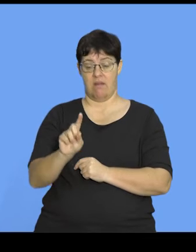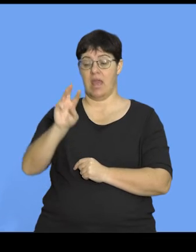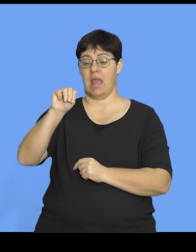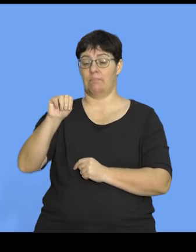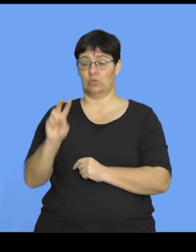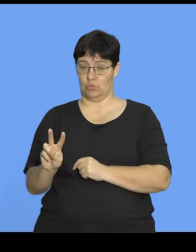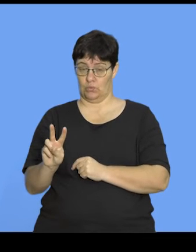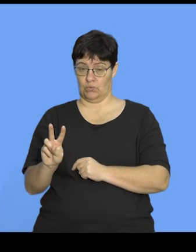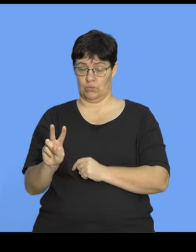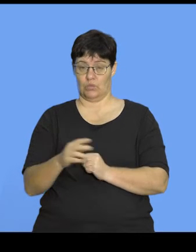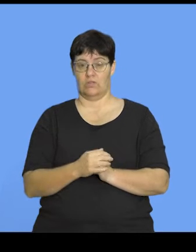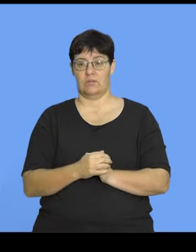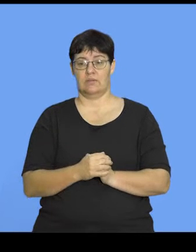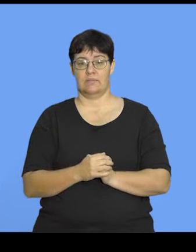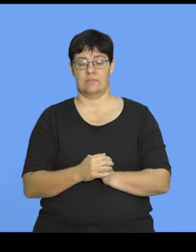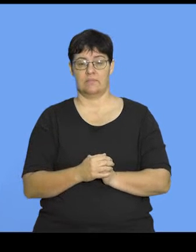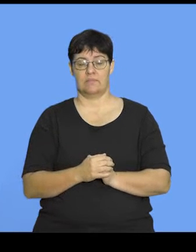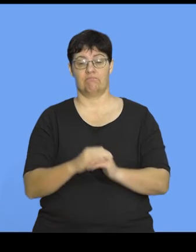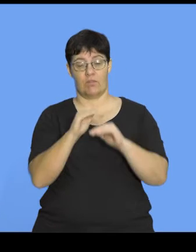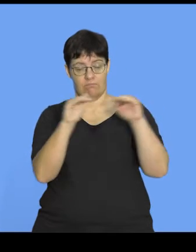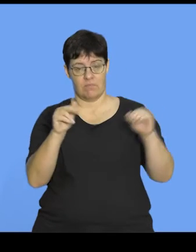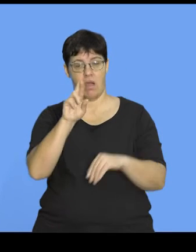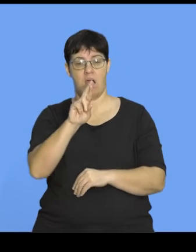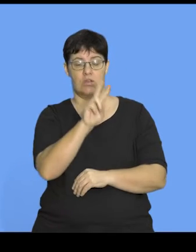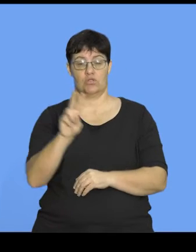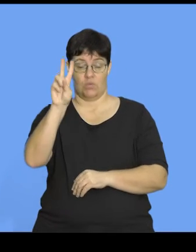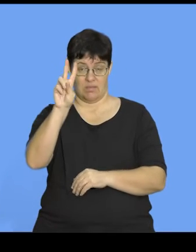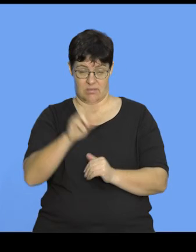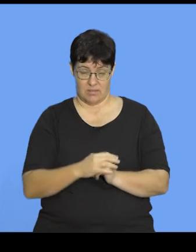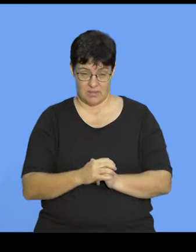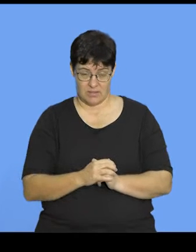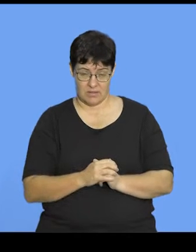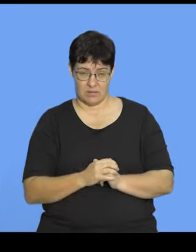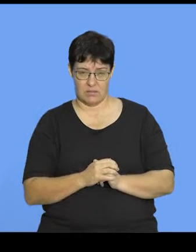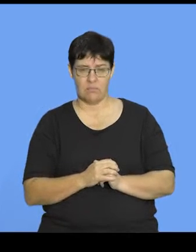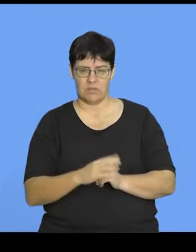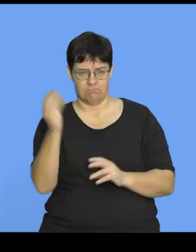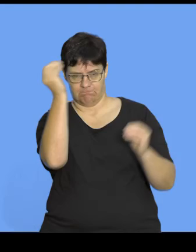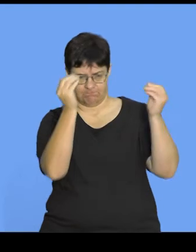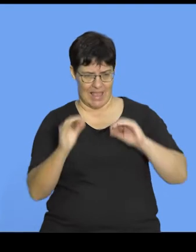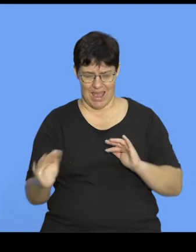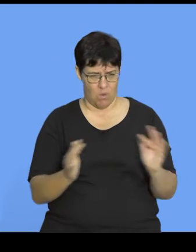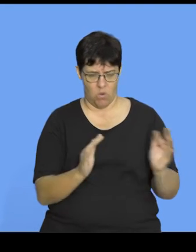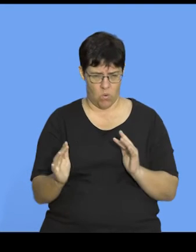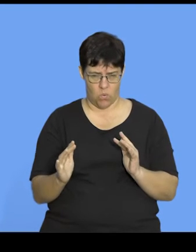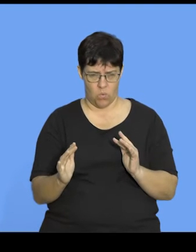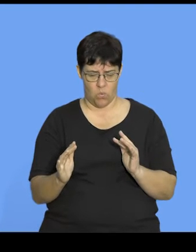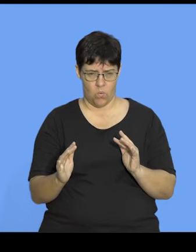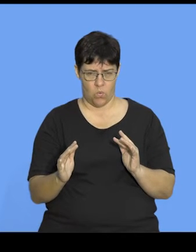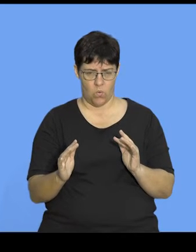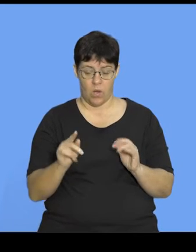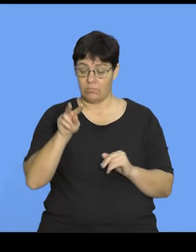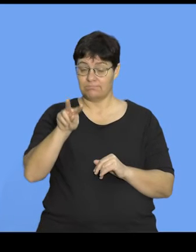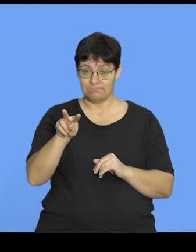m1 m2 over r squared. Now we've got to look at how we substitute this in. Because the